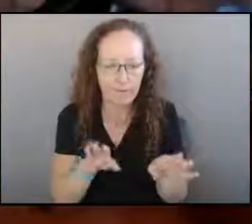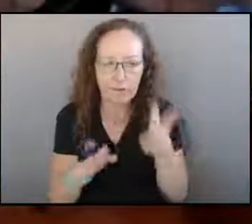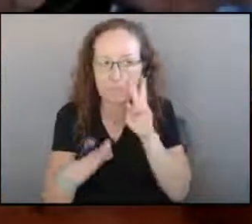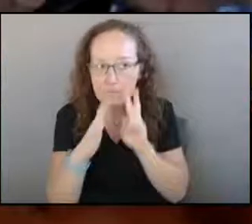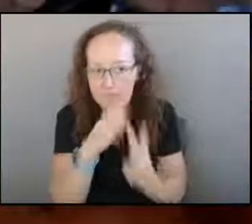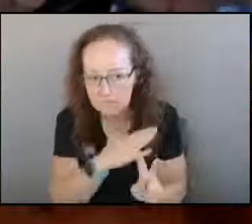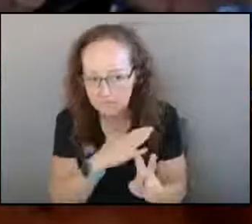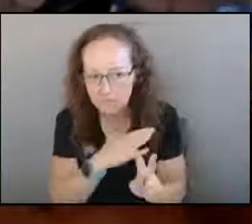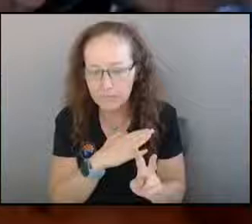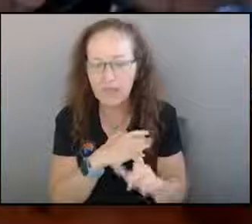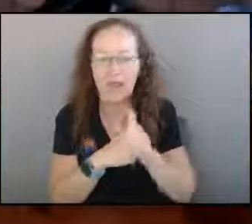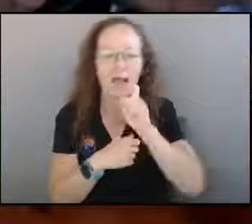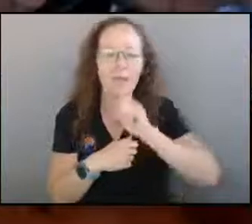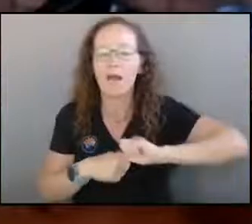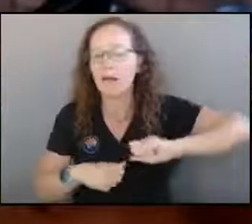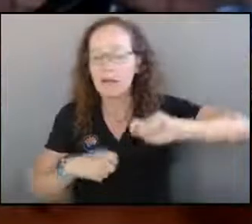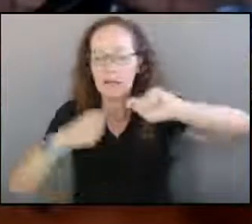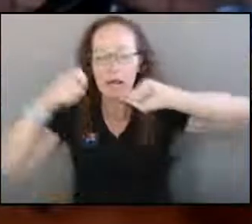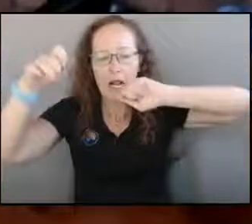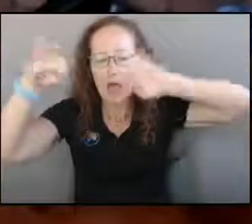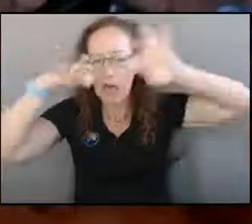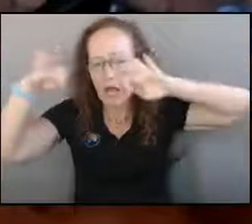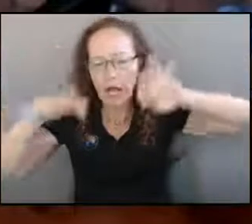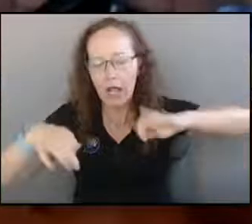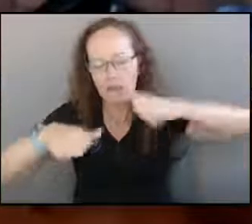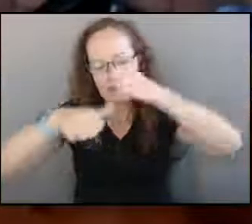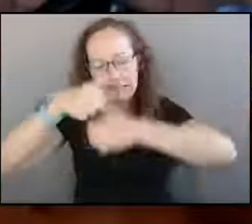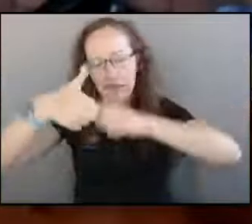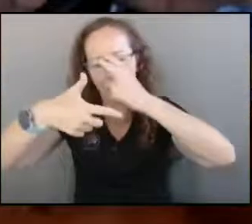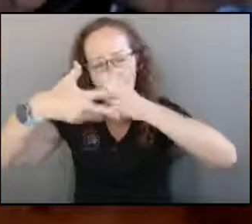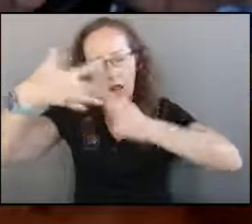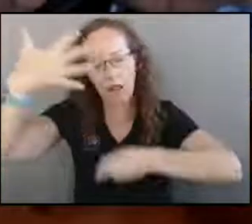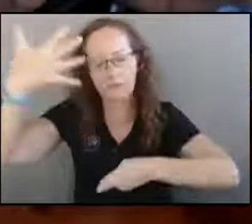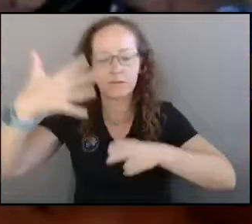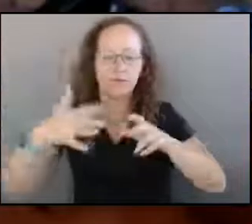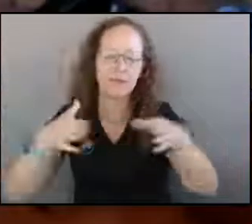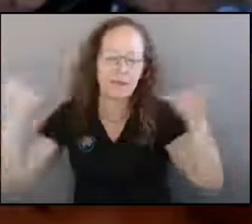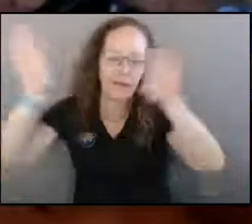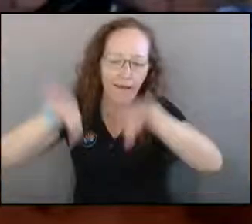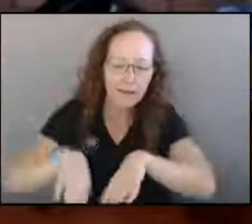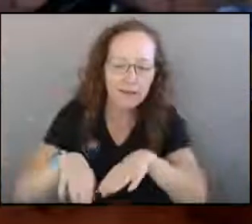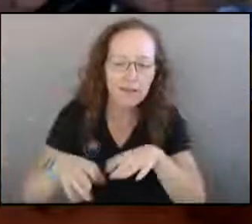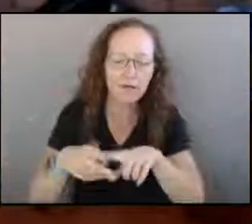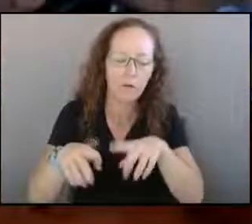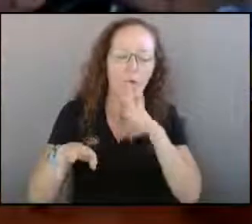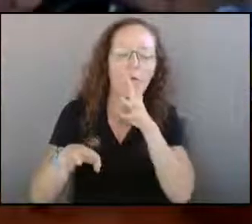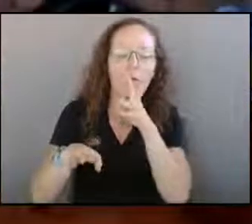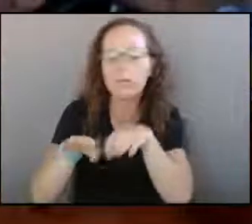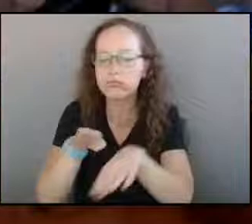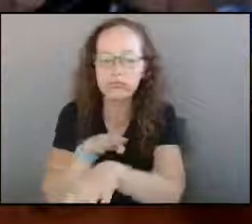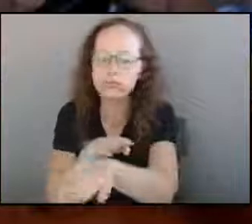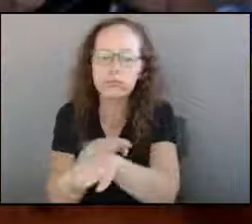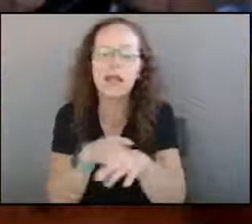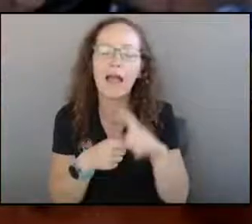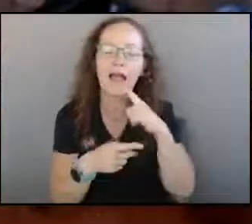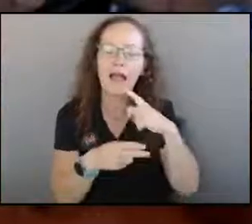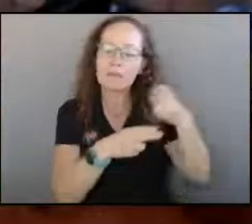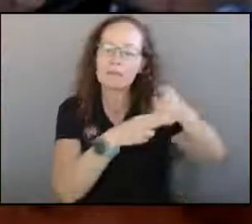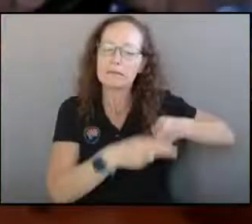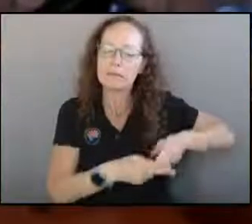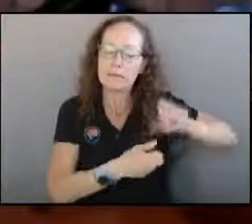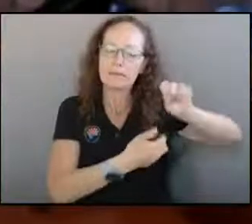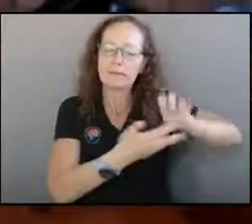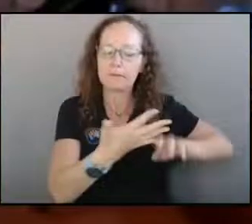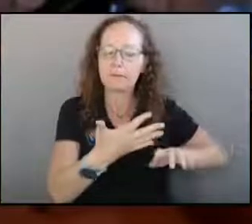and drainage out there, just the ones that I feel like are going to be problem areas or where we see growth. There's going to be a